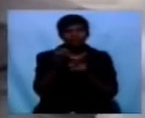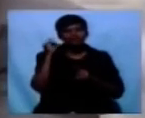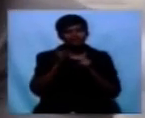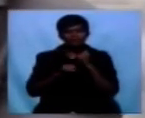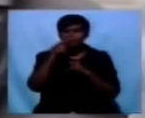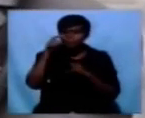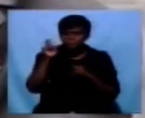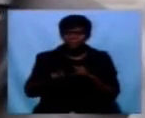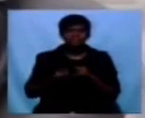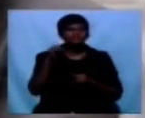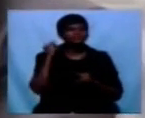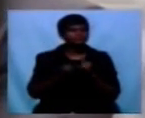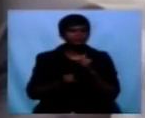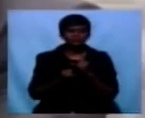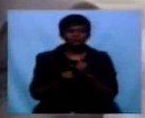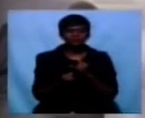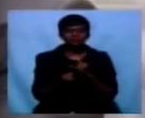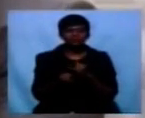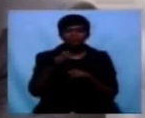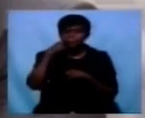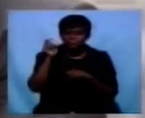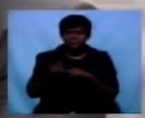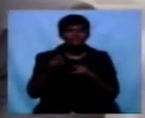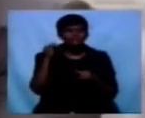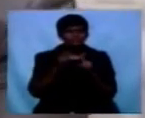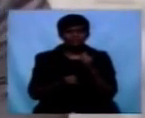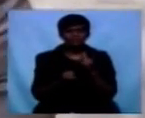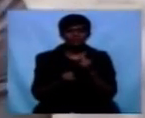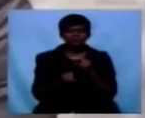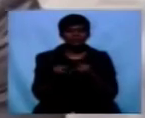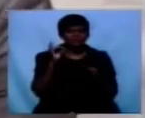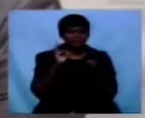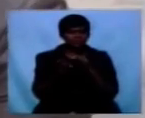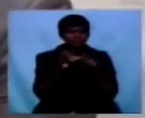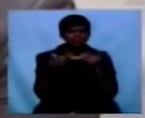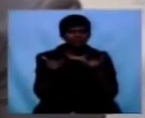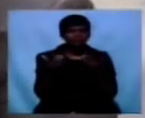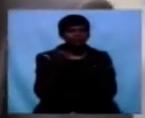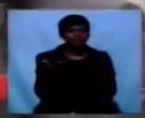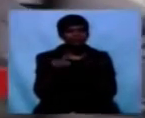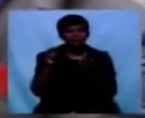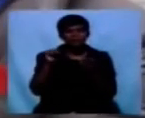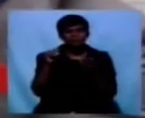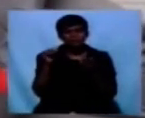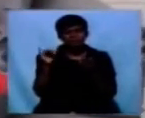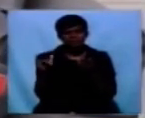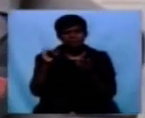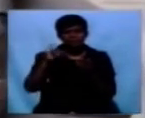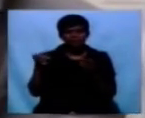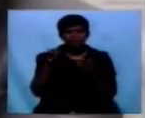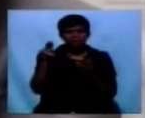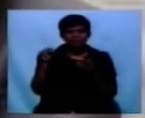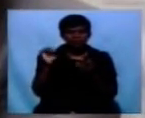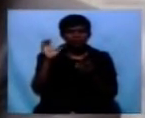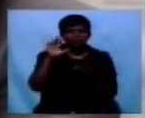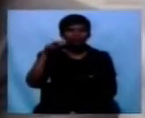saying must be completed, not maybe. Must be completed, so that if you are to draw probably in May or June, I will go and kneel